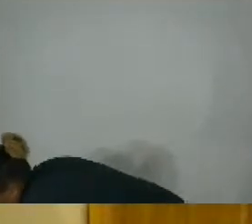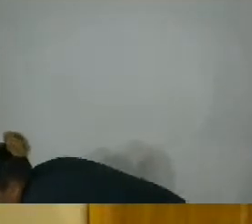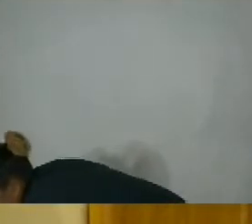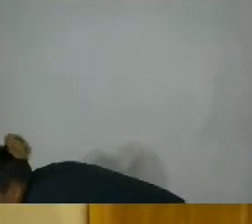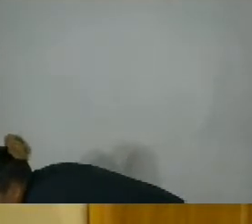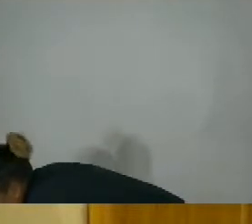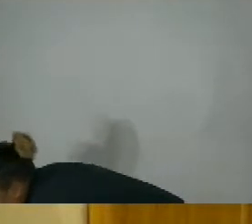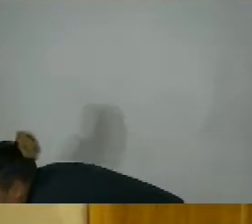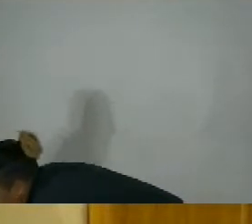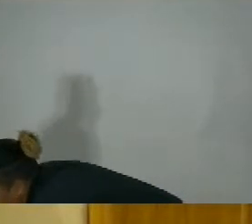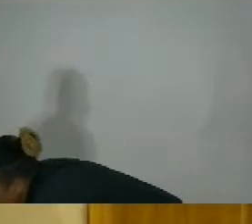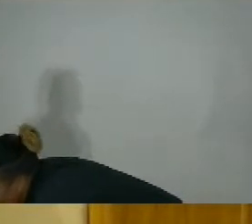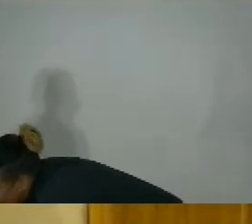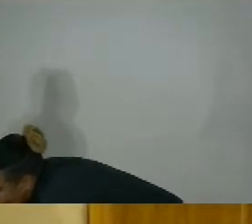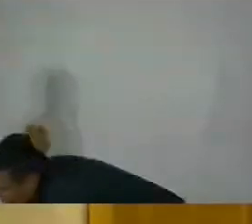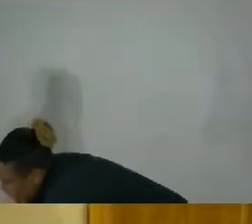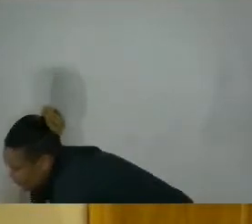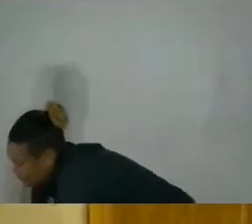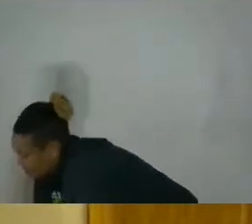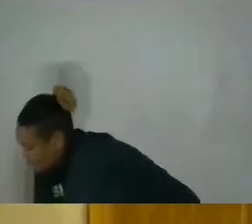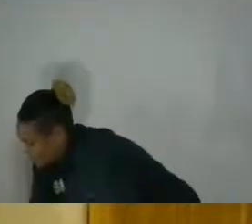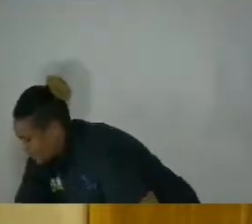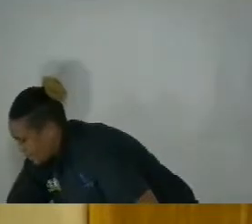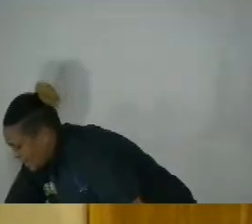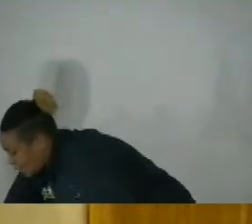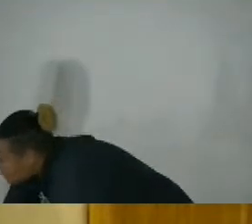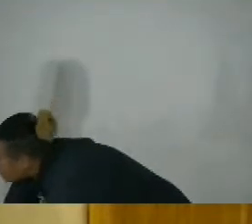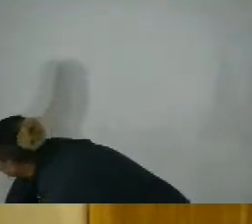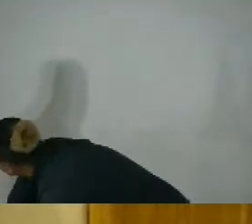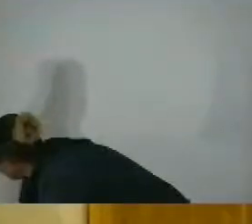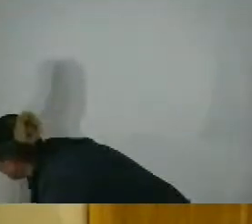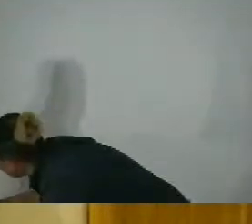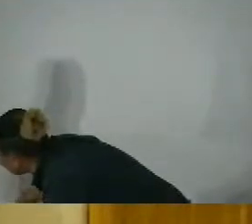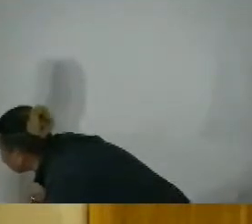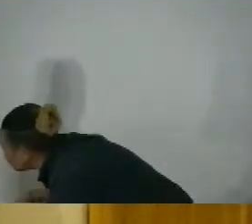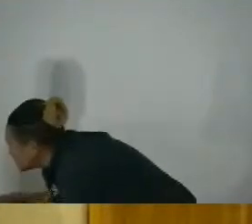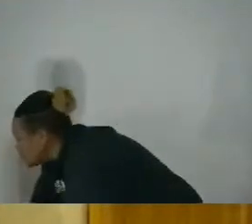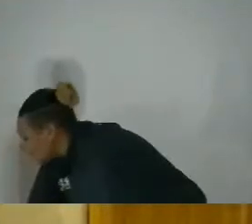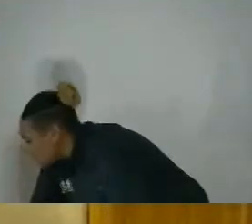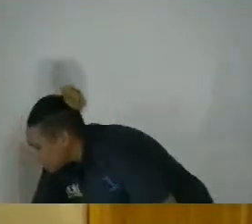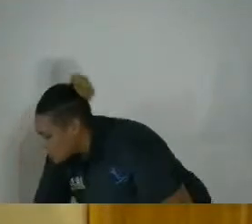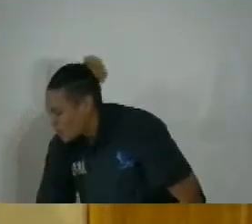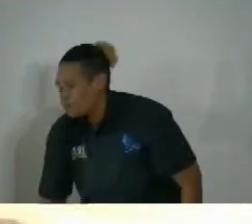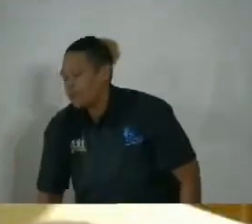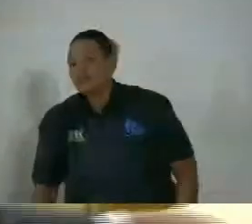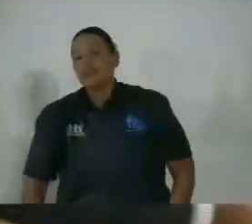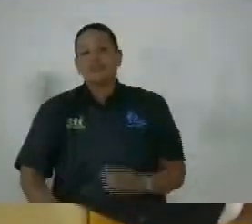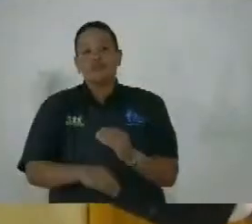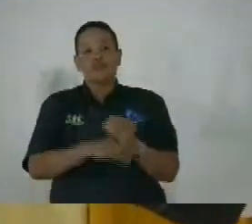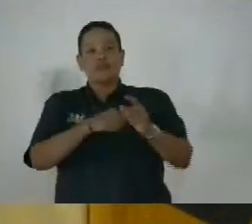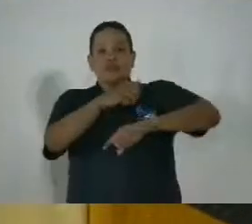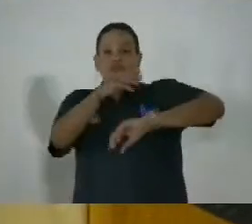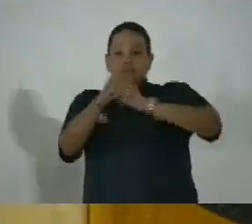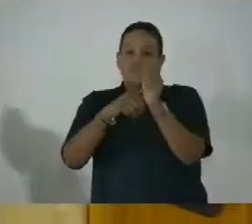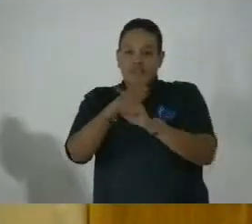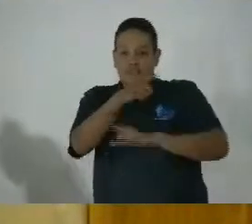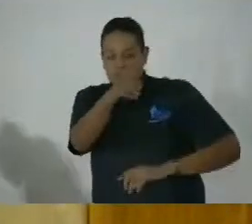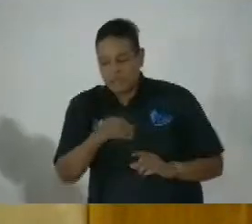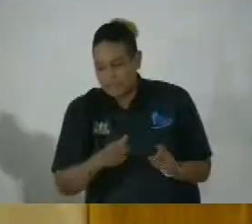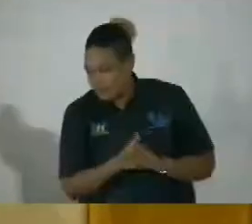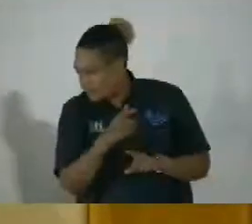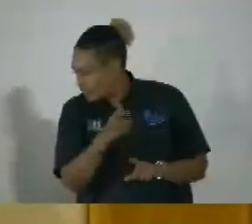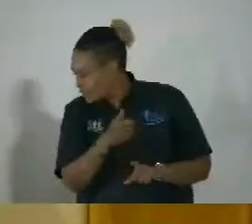the island. It was done under a well-planned, organized program, Project Rebuild, Overhaul and Construct initiative, following